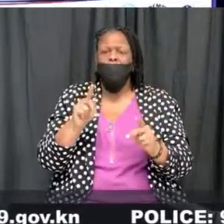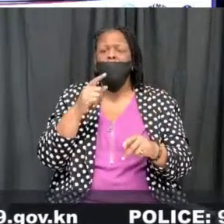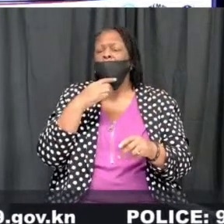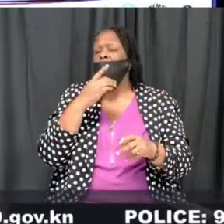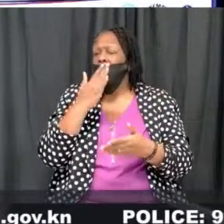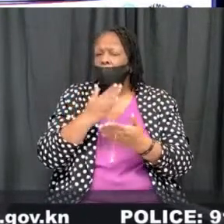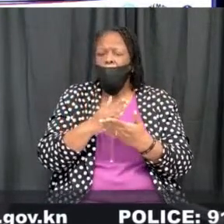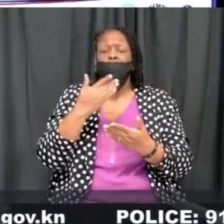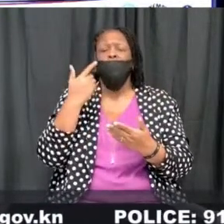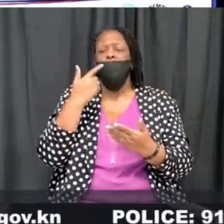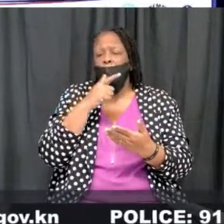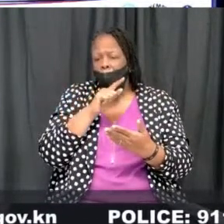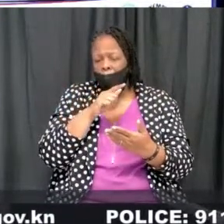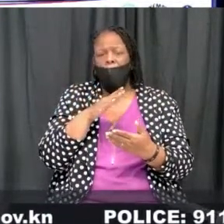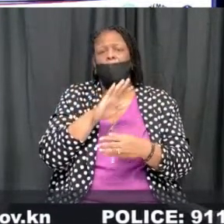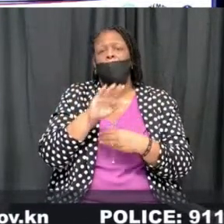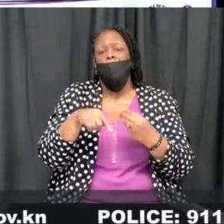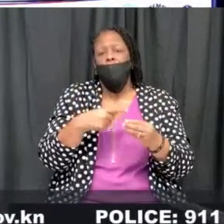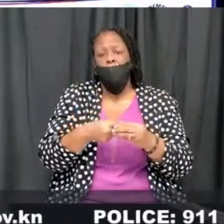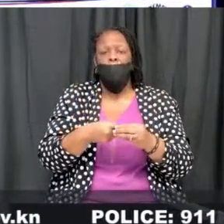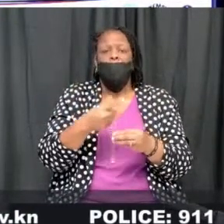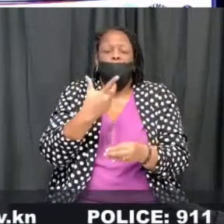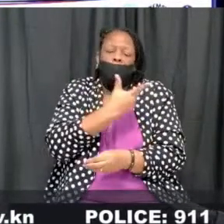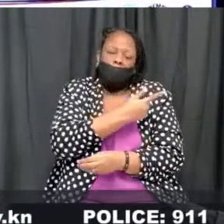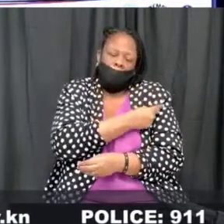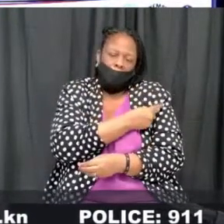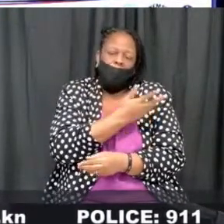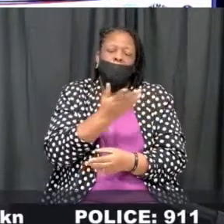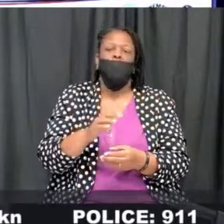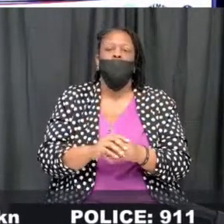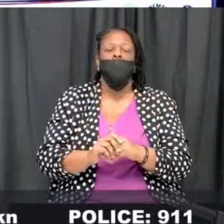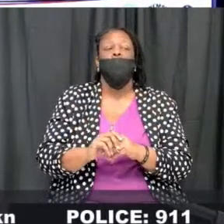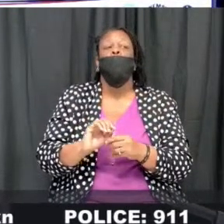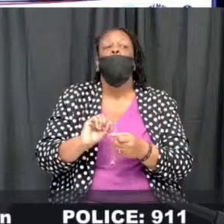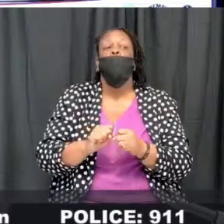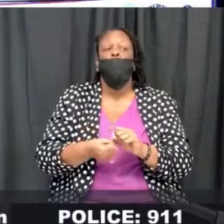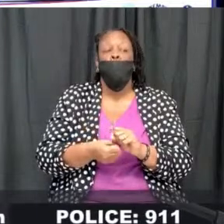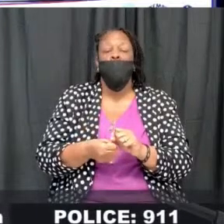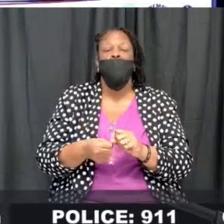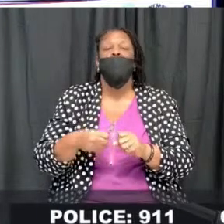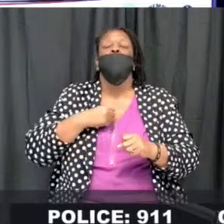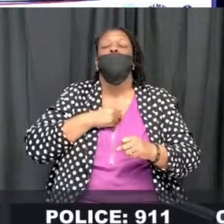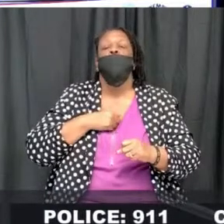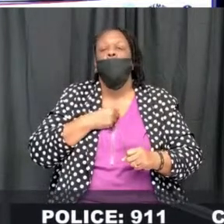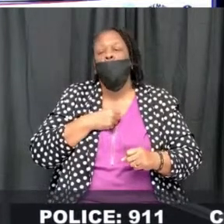her service to the medical fraternity is absolutely